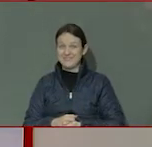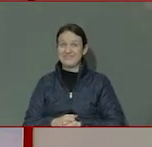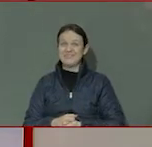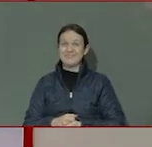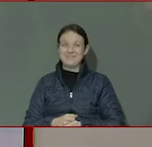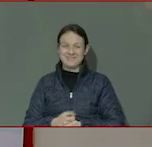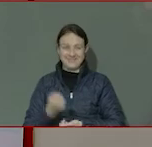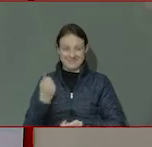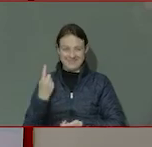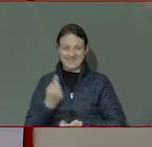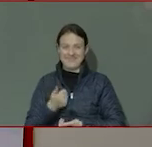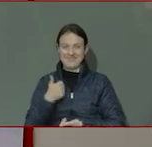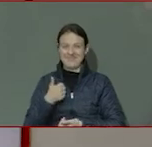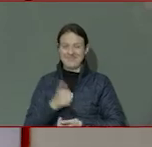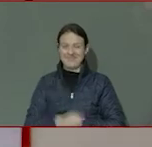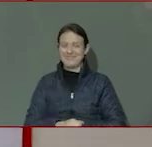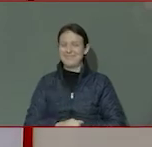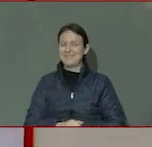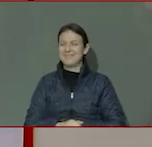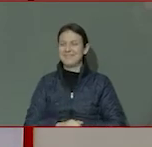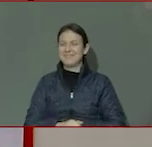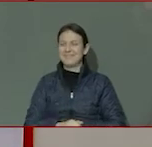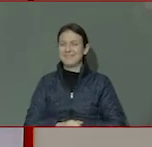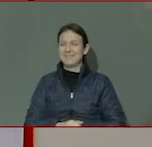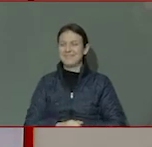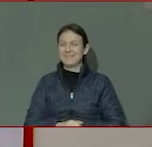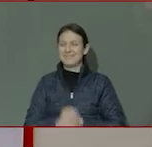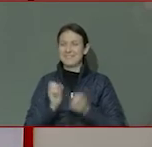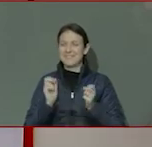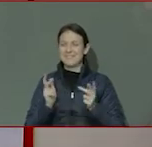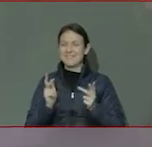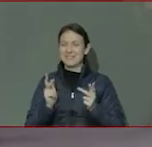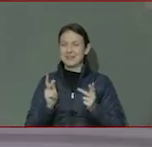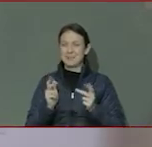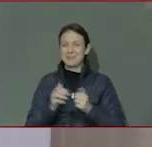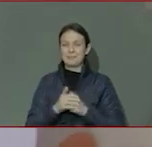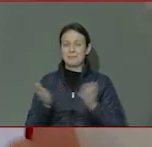There we go. Okay.